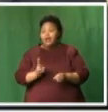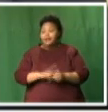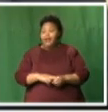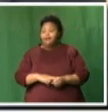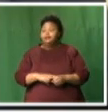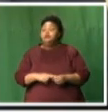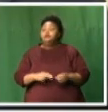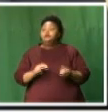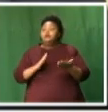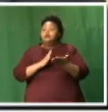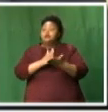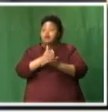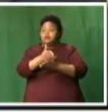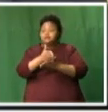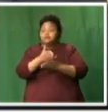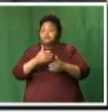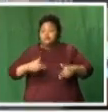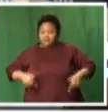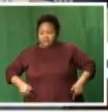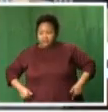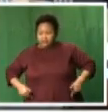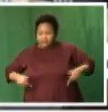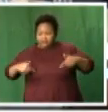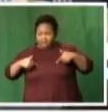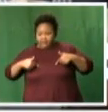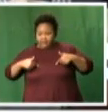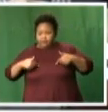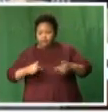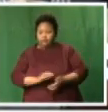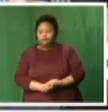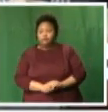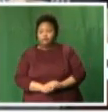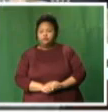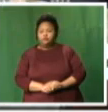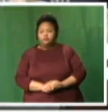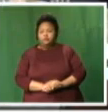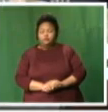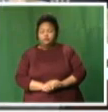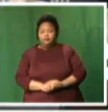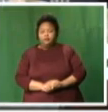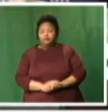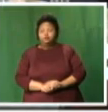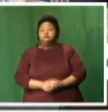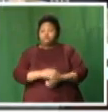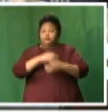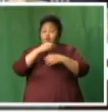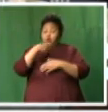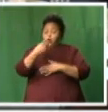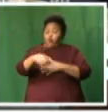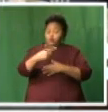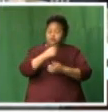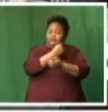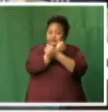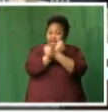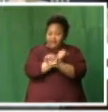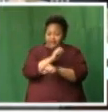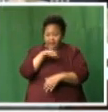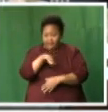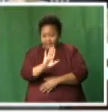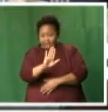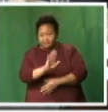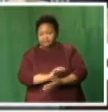lempilo lesenta siciniseko ukuthi kufune ngaso sonke isikhathi livikeleke uma ke fika